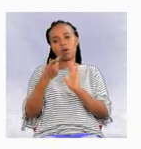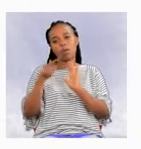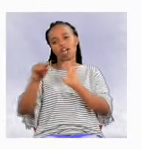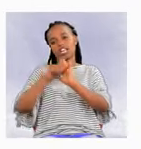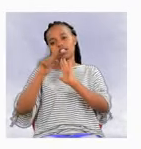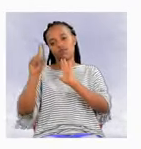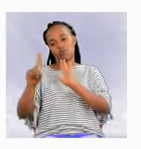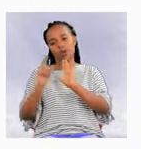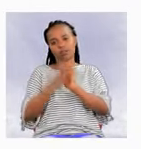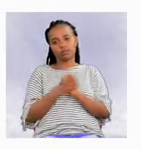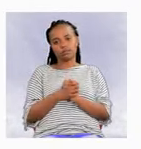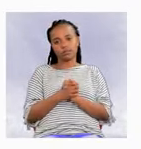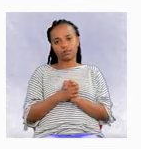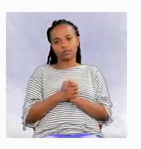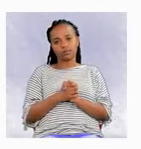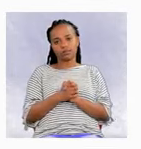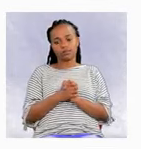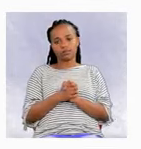1.